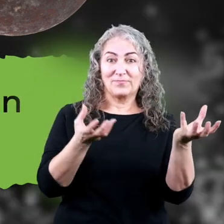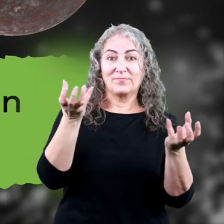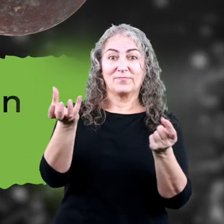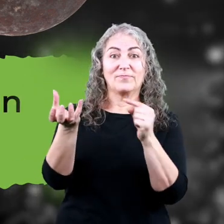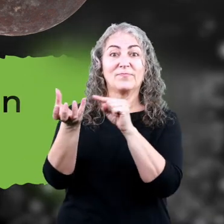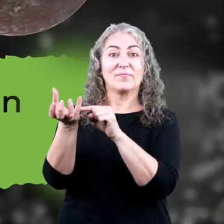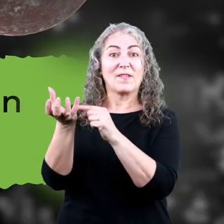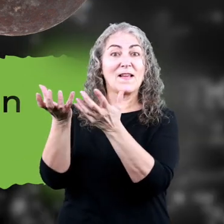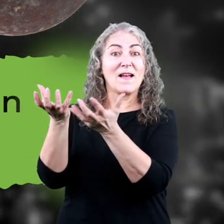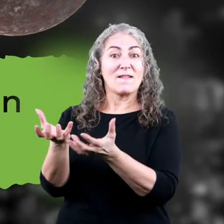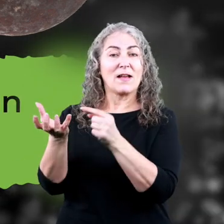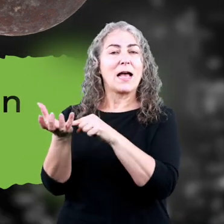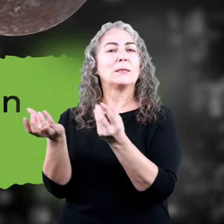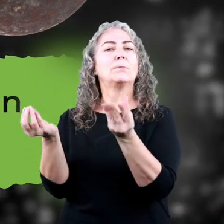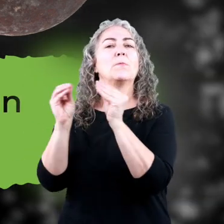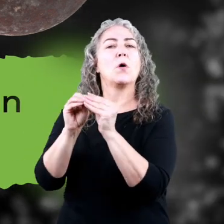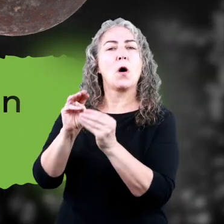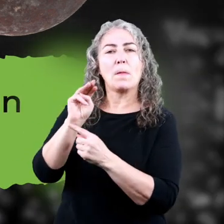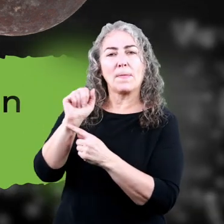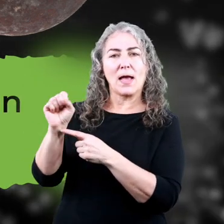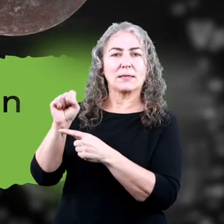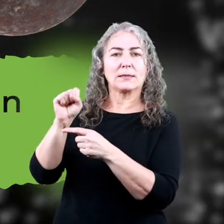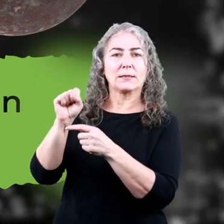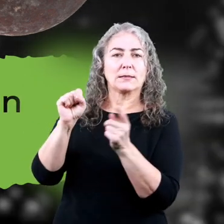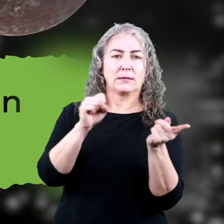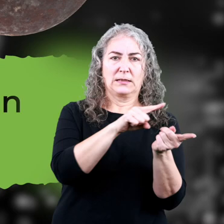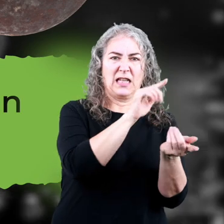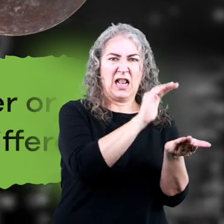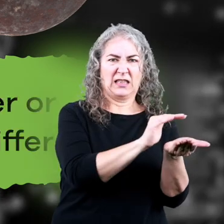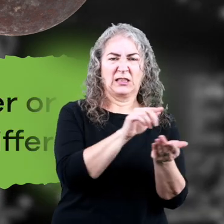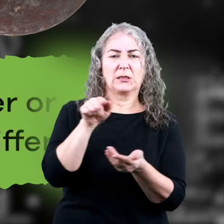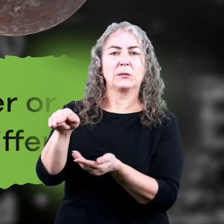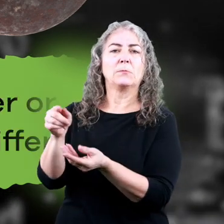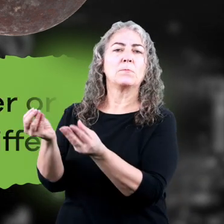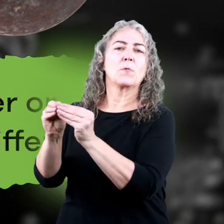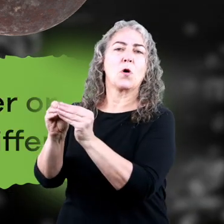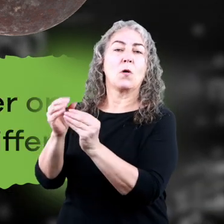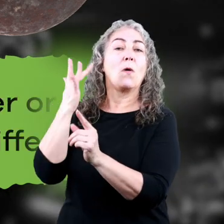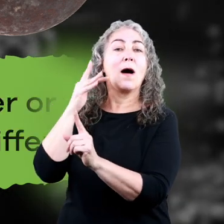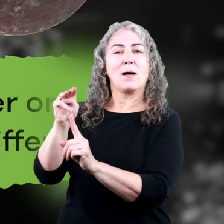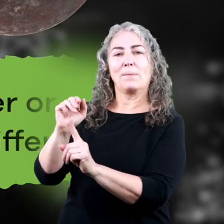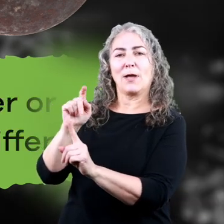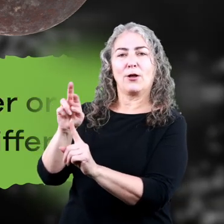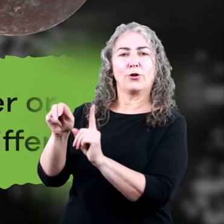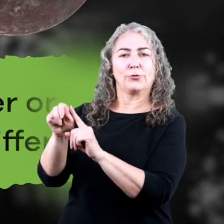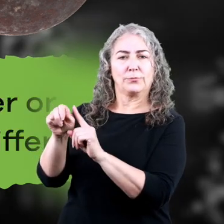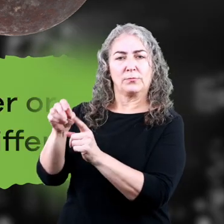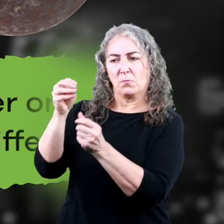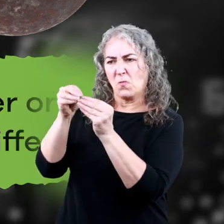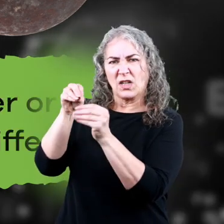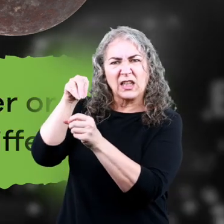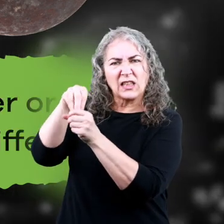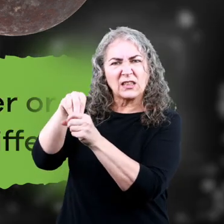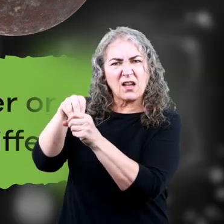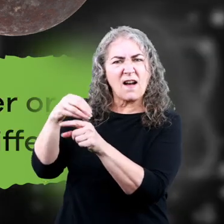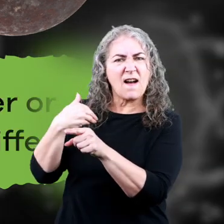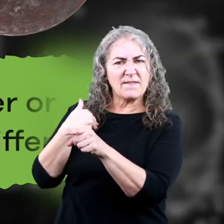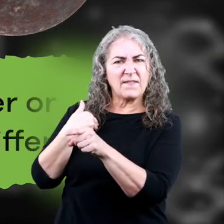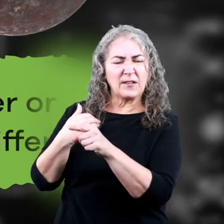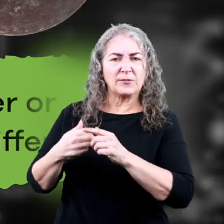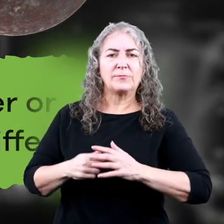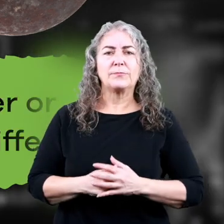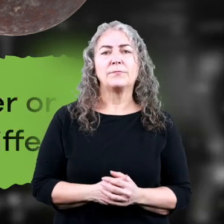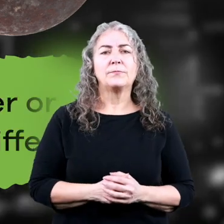or has less mass than the cannonball. That's because the matter or stuff inside